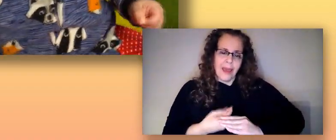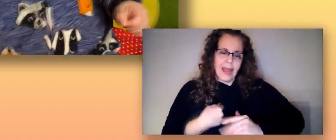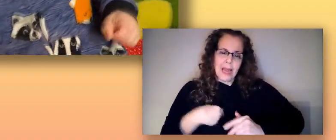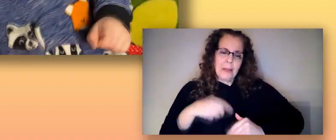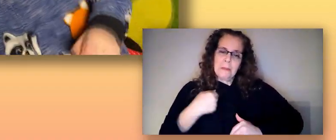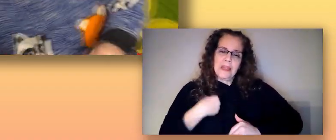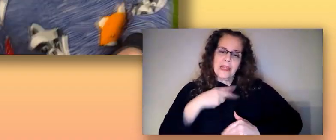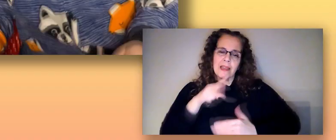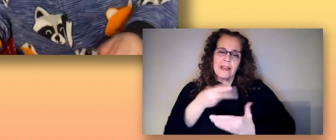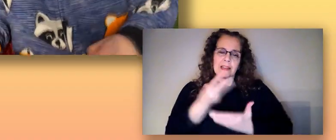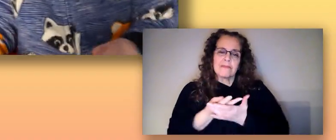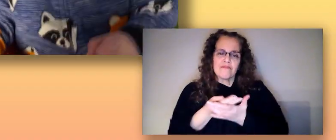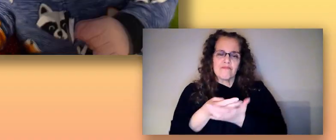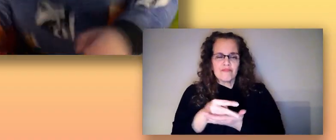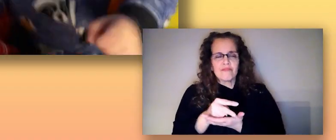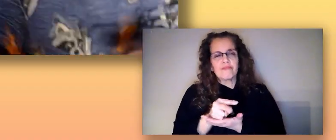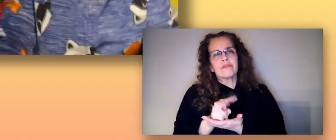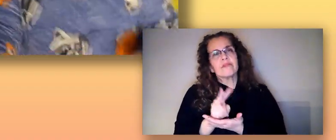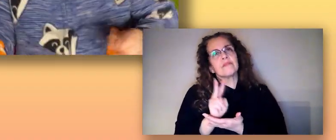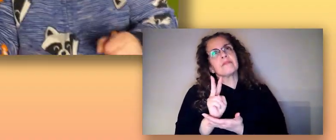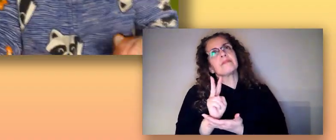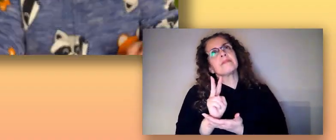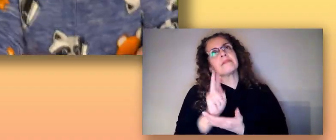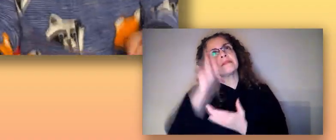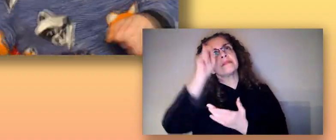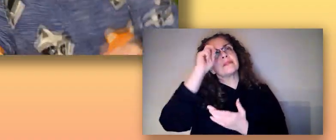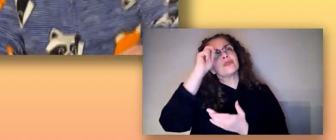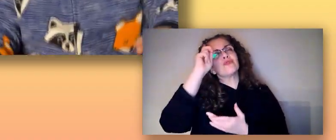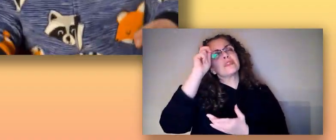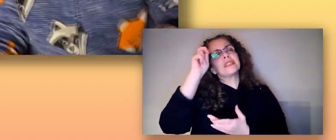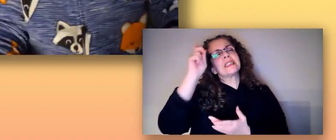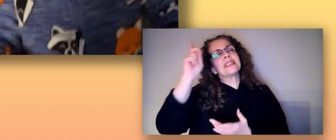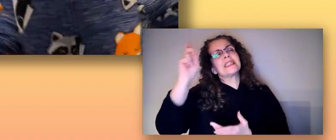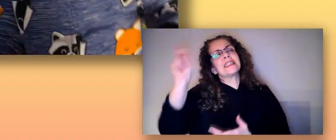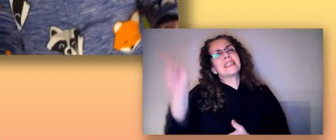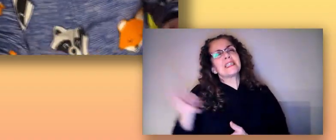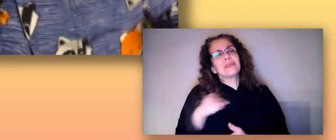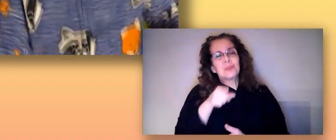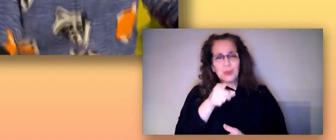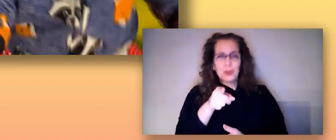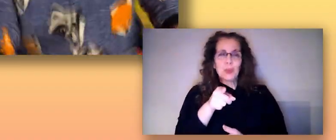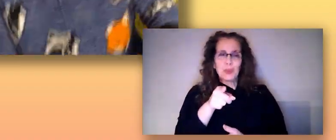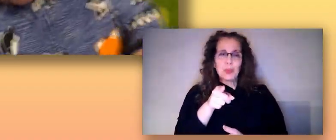night stars at what could be. All of time